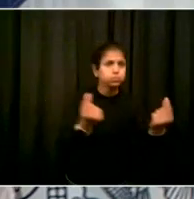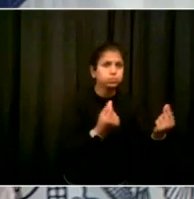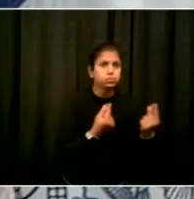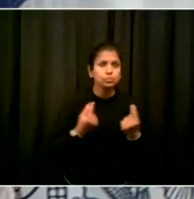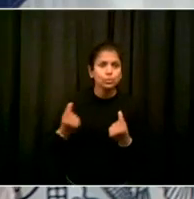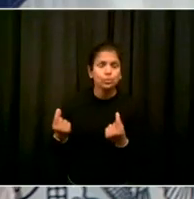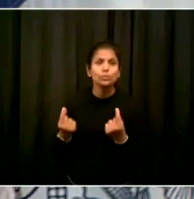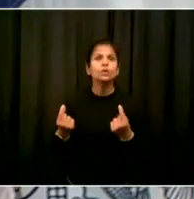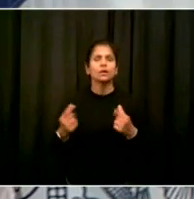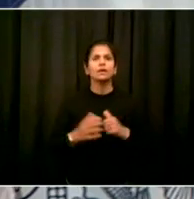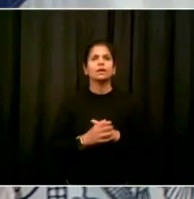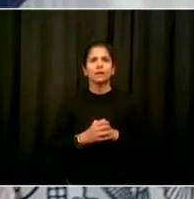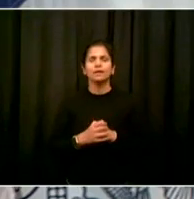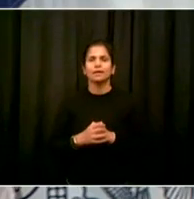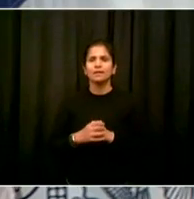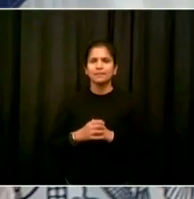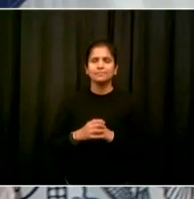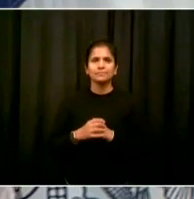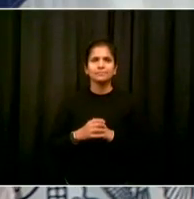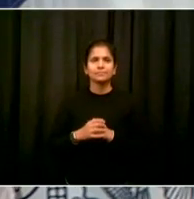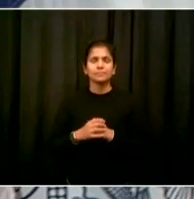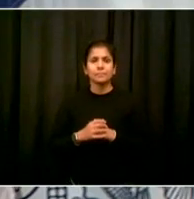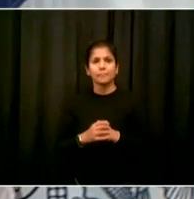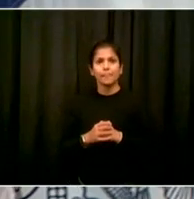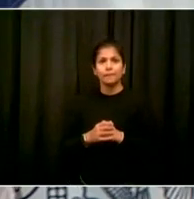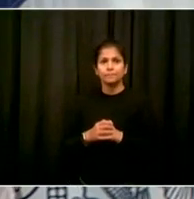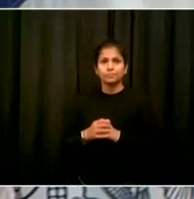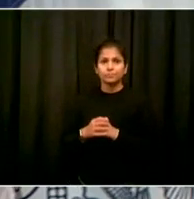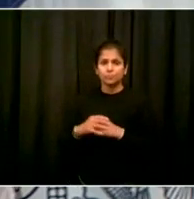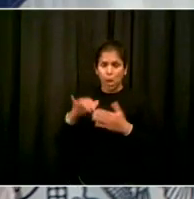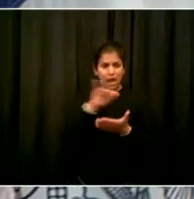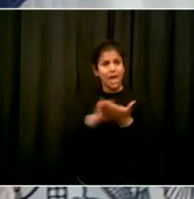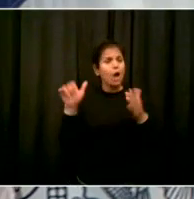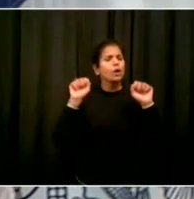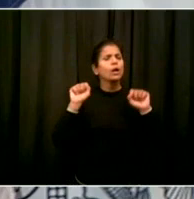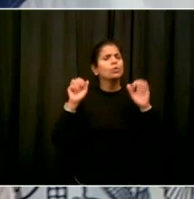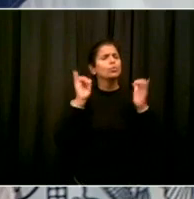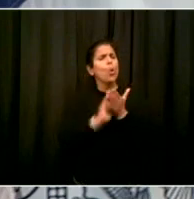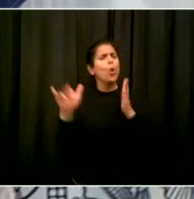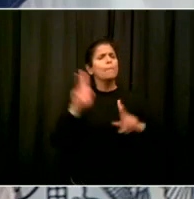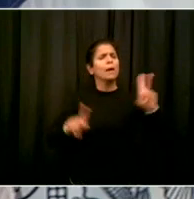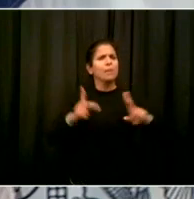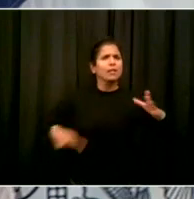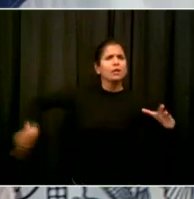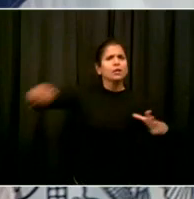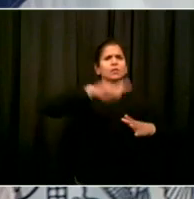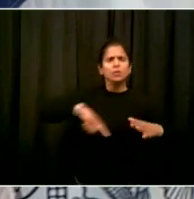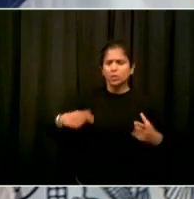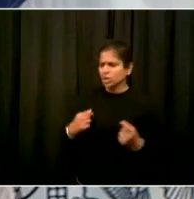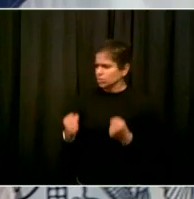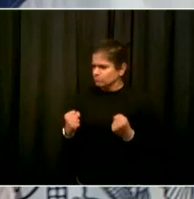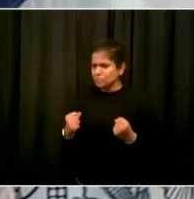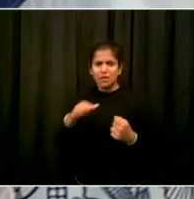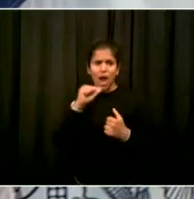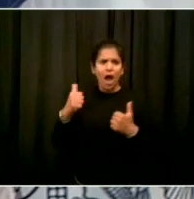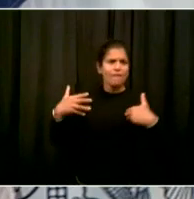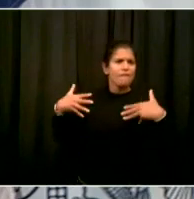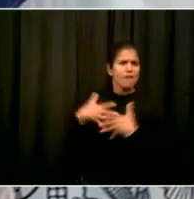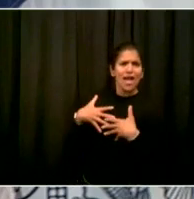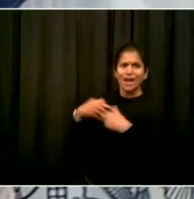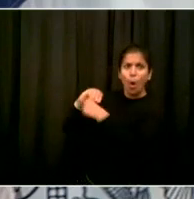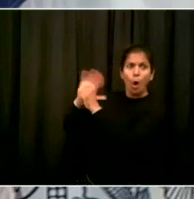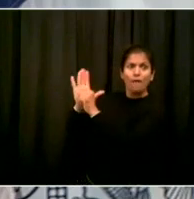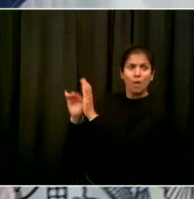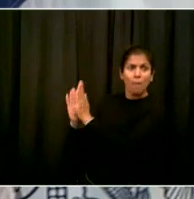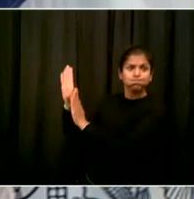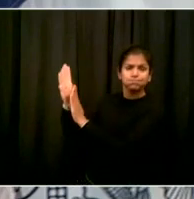heroically, brilliantly, and we need that more than ever. But today we're also going to talk about the role the people play